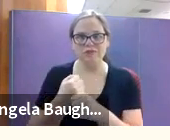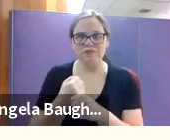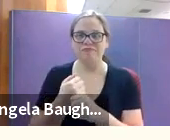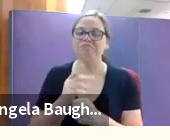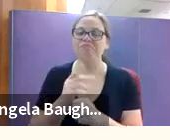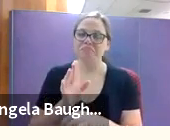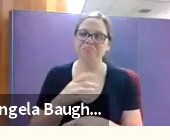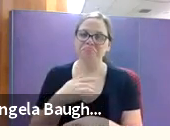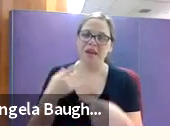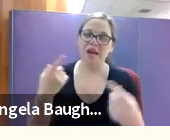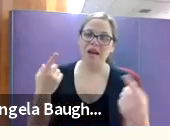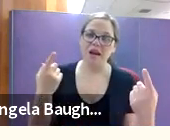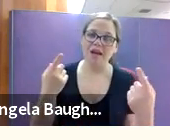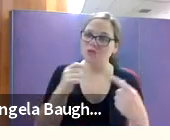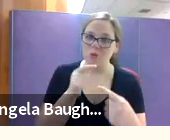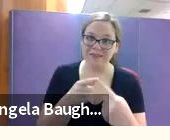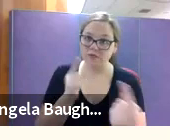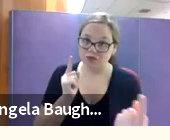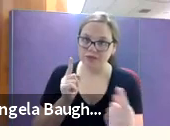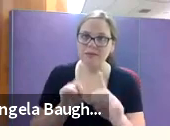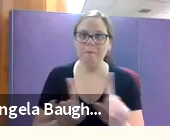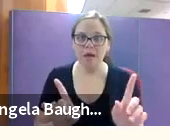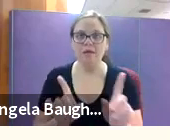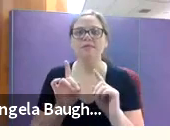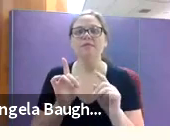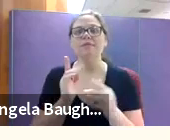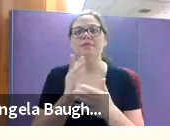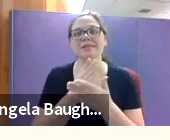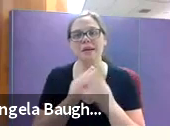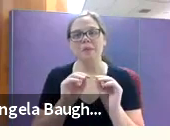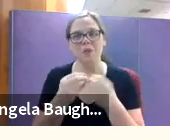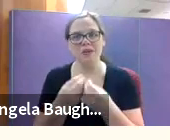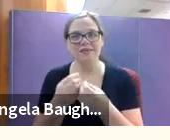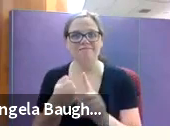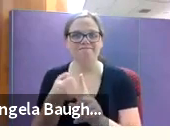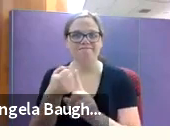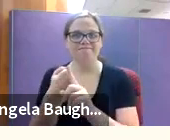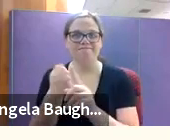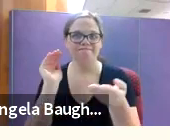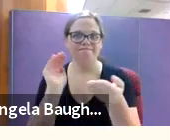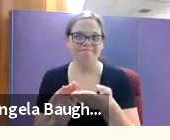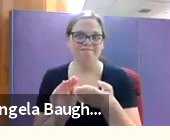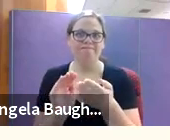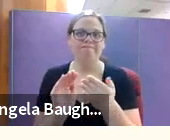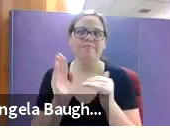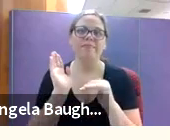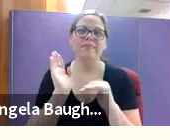disagree with you. I'm just saying that for some organizations, the impact will be lesser than it would have been otherwise.